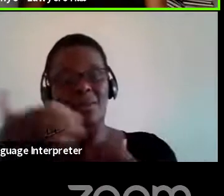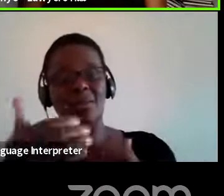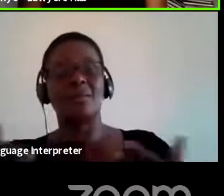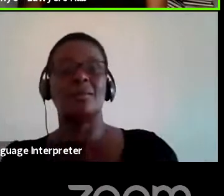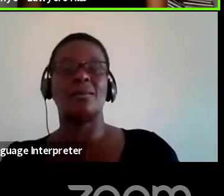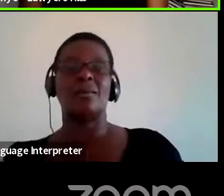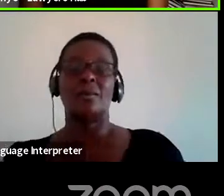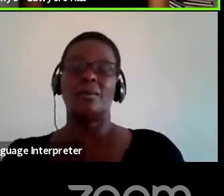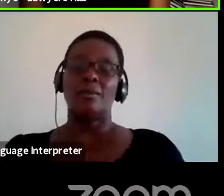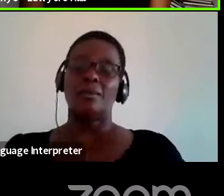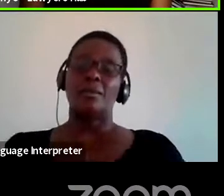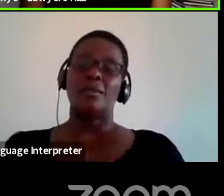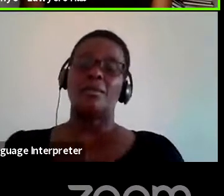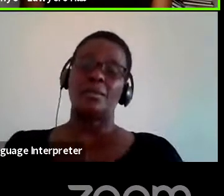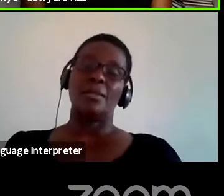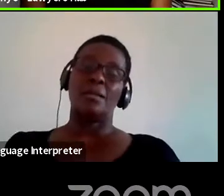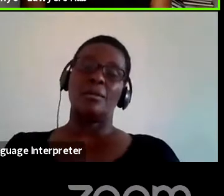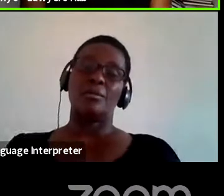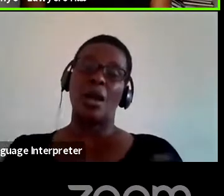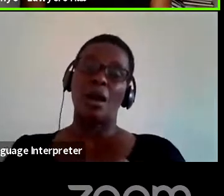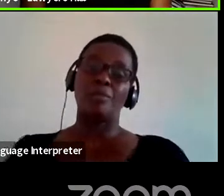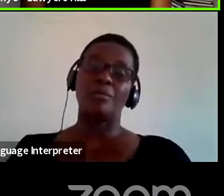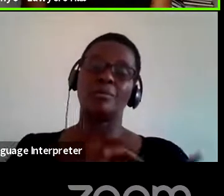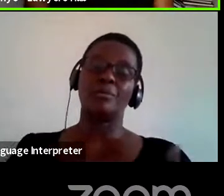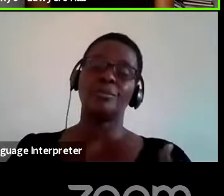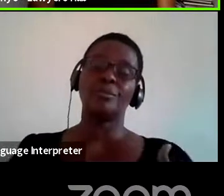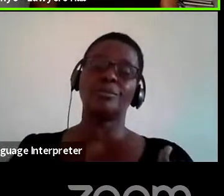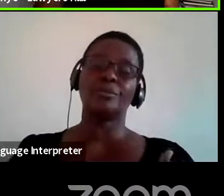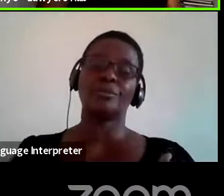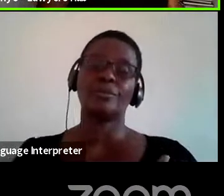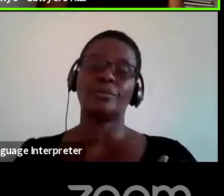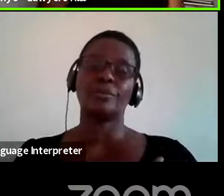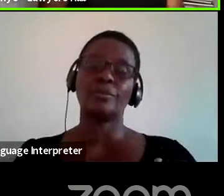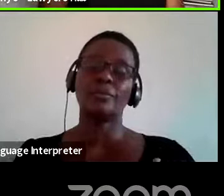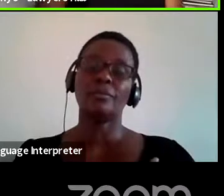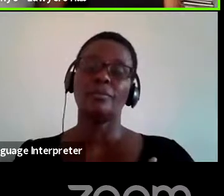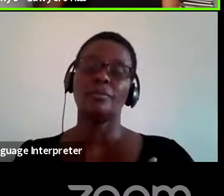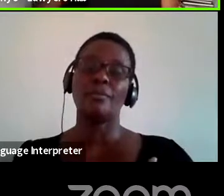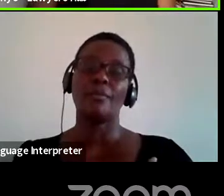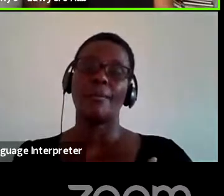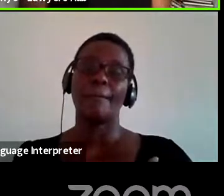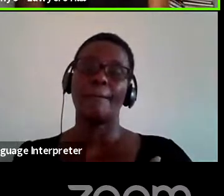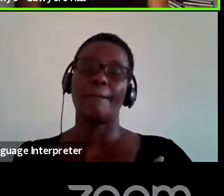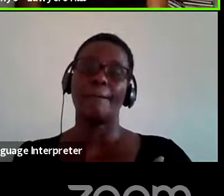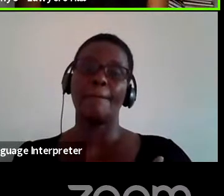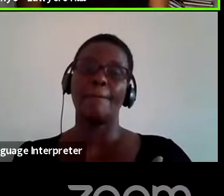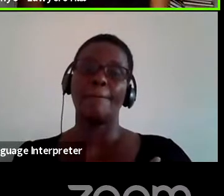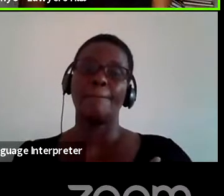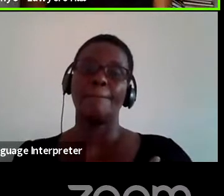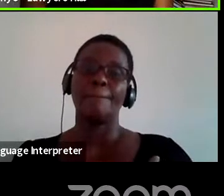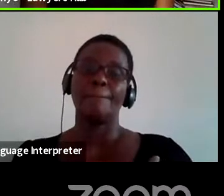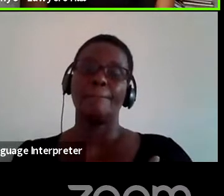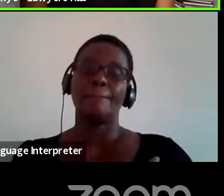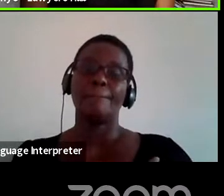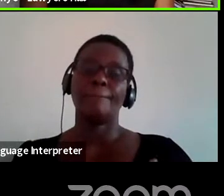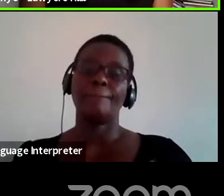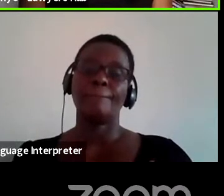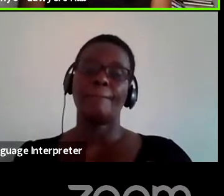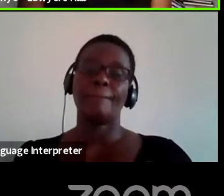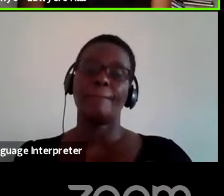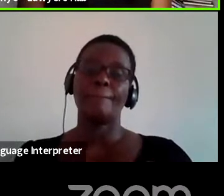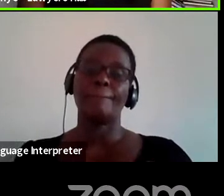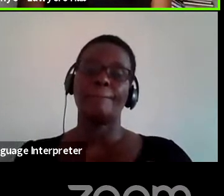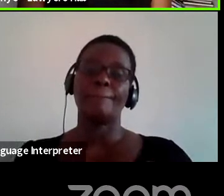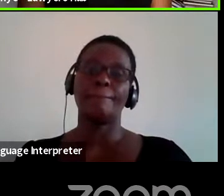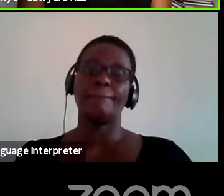in Tigray. We still need to, have online platforms really be accountable towards what are the appeal mechanisms,